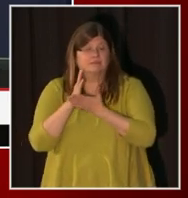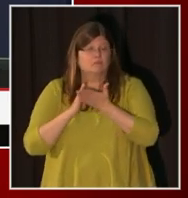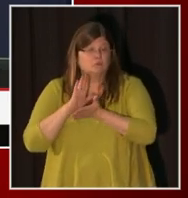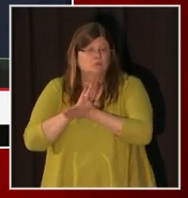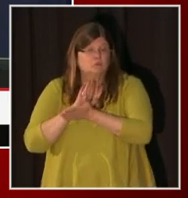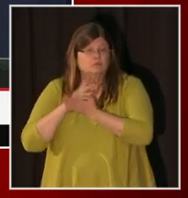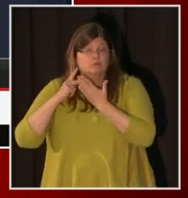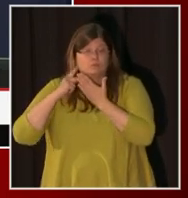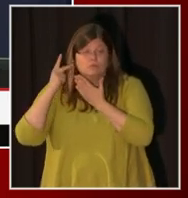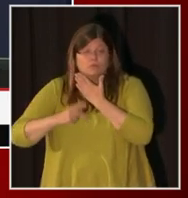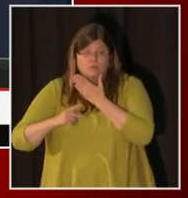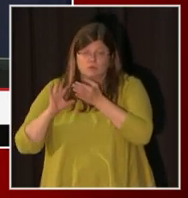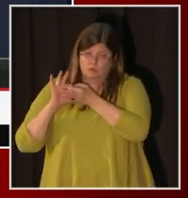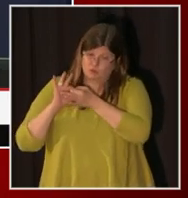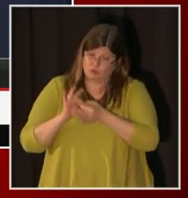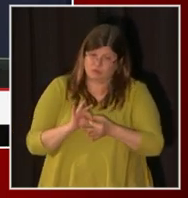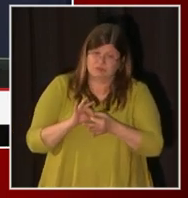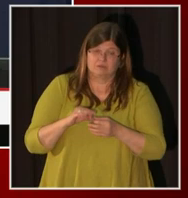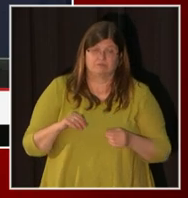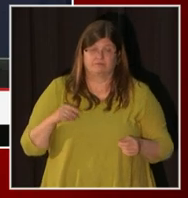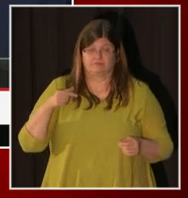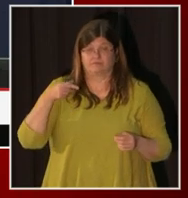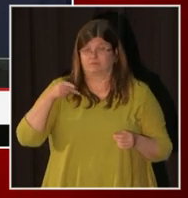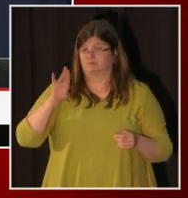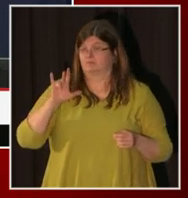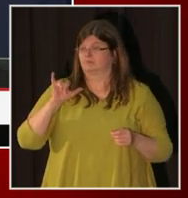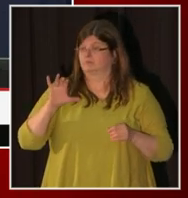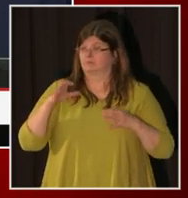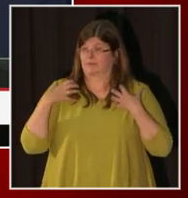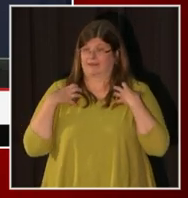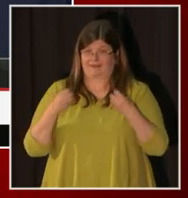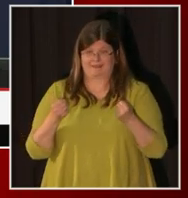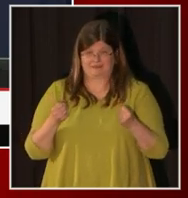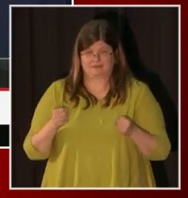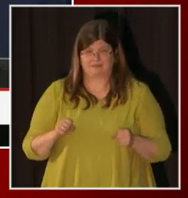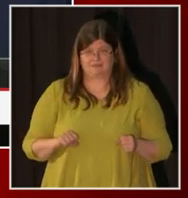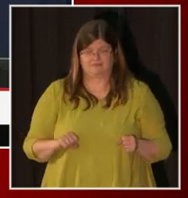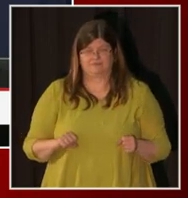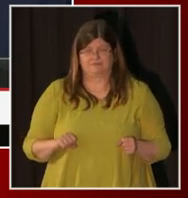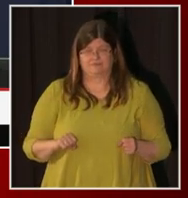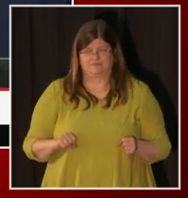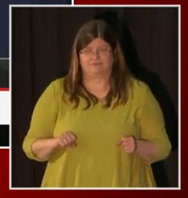public health in the district and across the region, who have been in contact with us